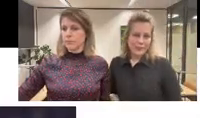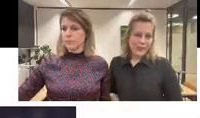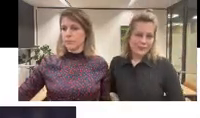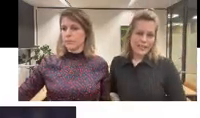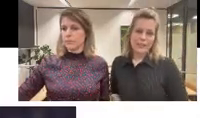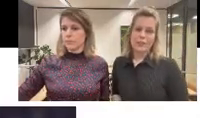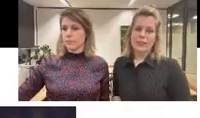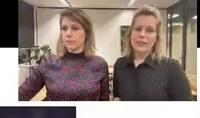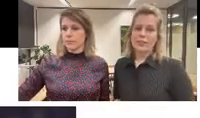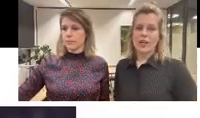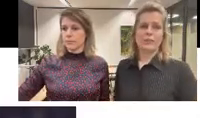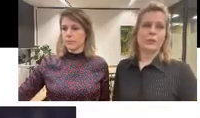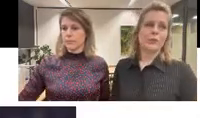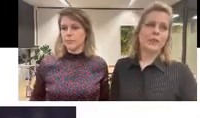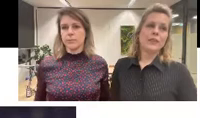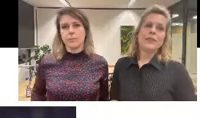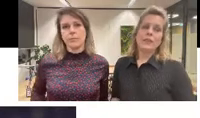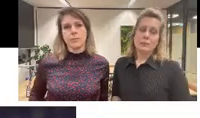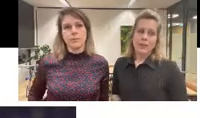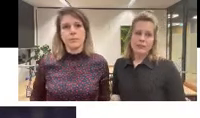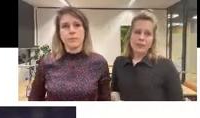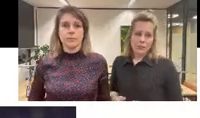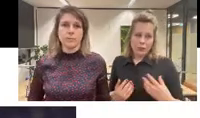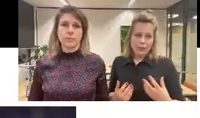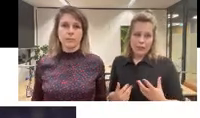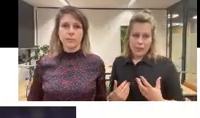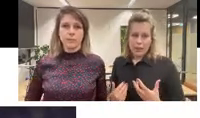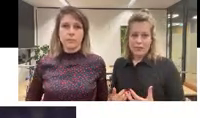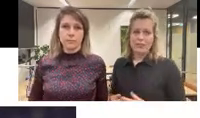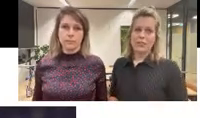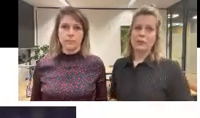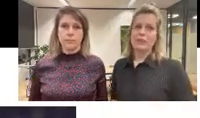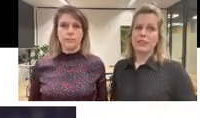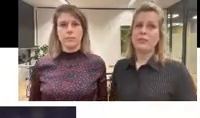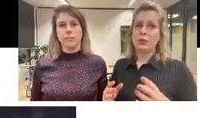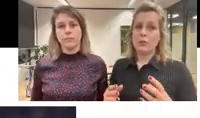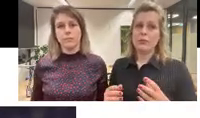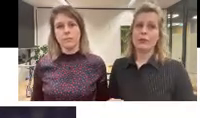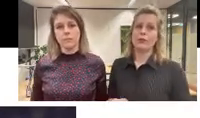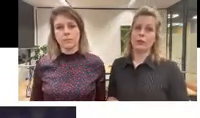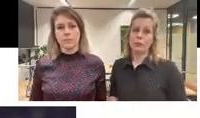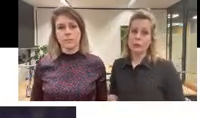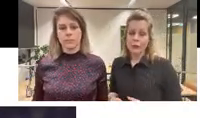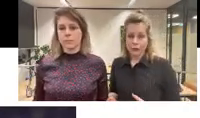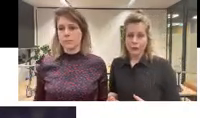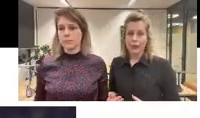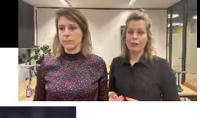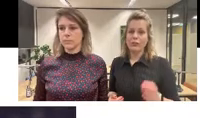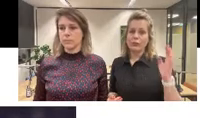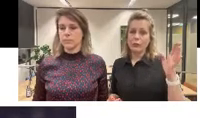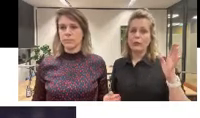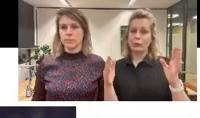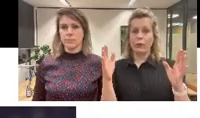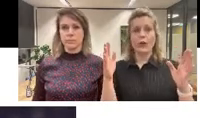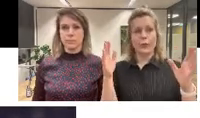So let's take a look at the target group. The patient included in our study received trauma-focused treatment for the duration